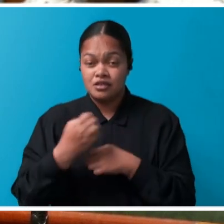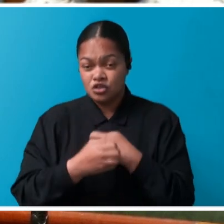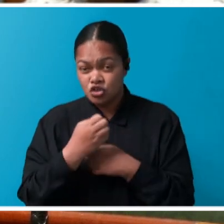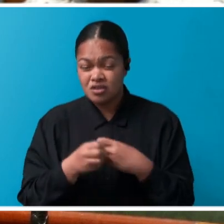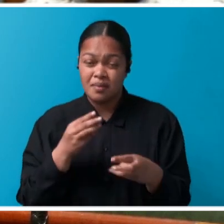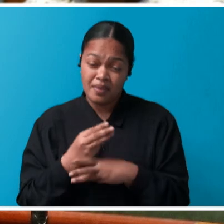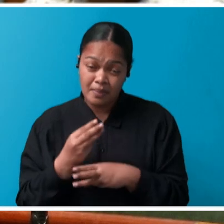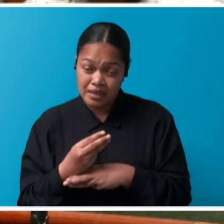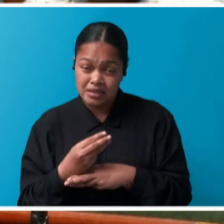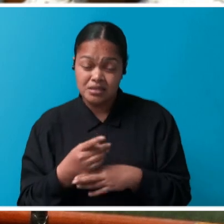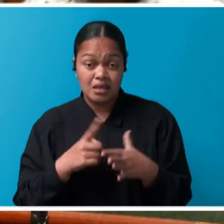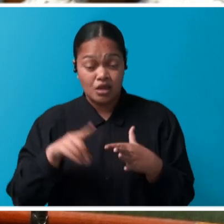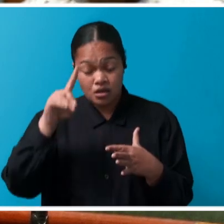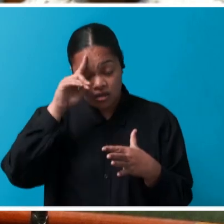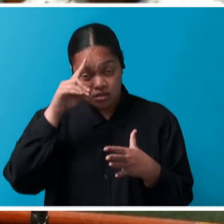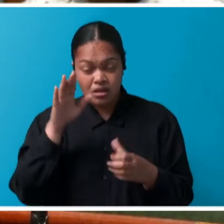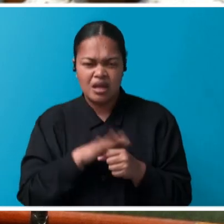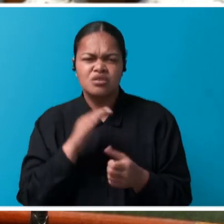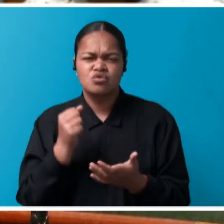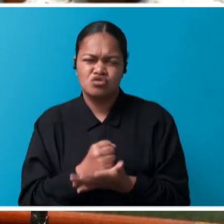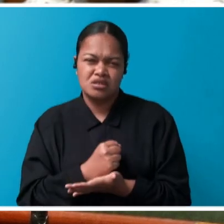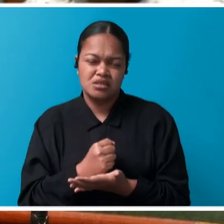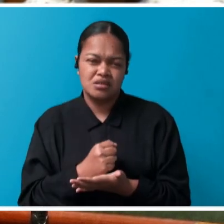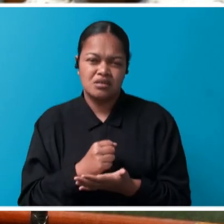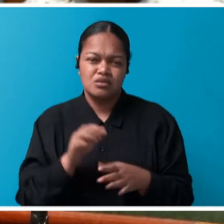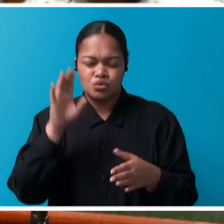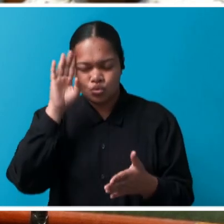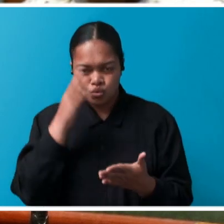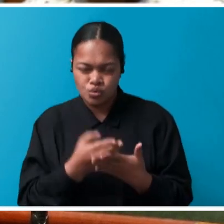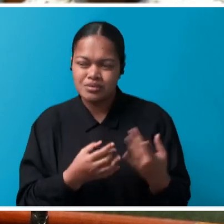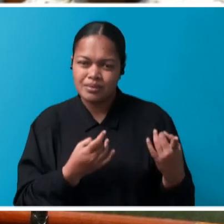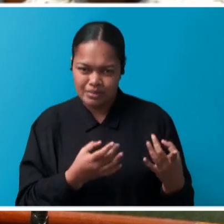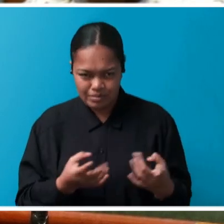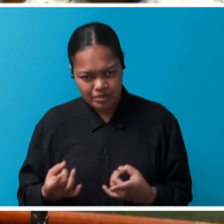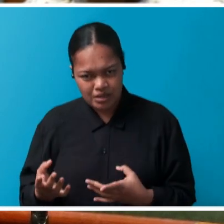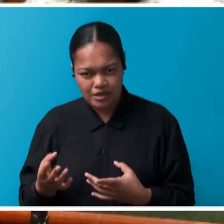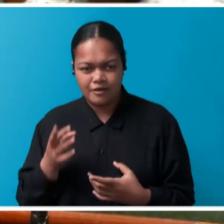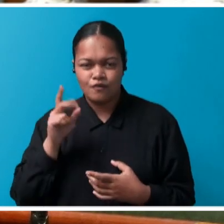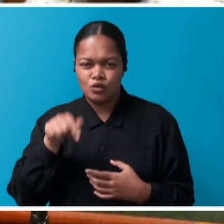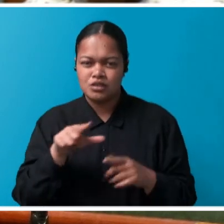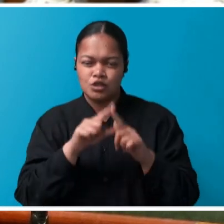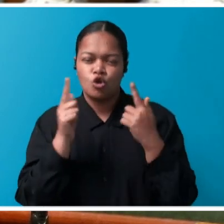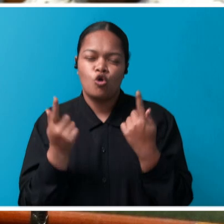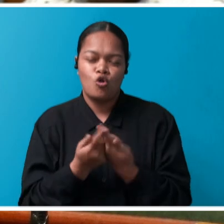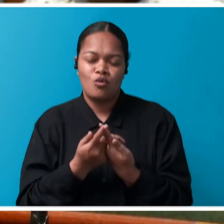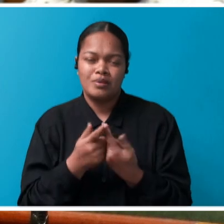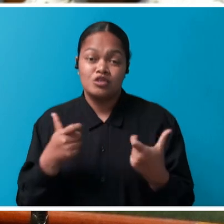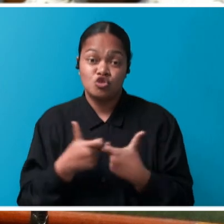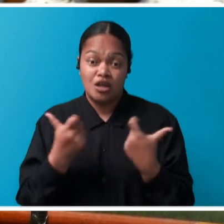mathematics, education, and ensuring our students are prepared for these global challenges ahead of